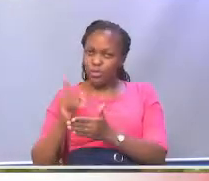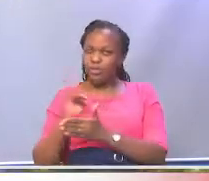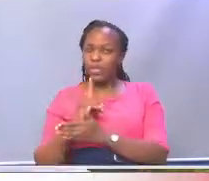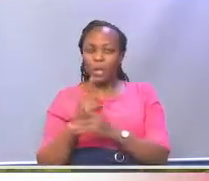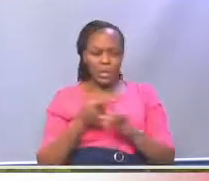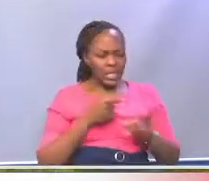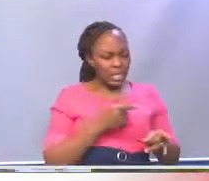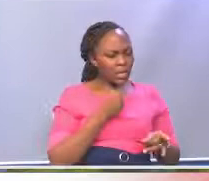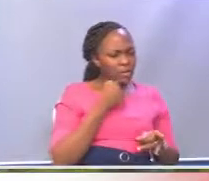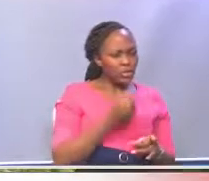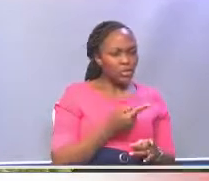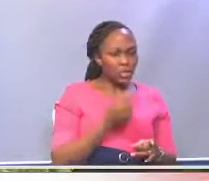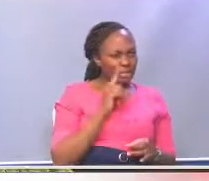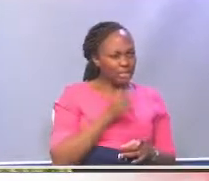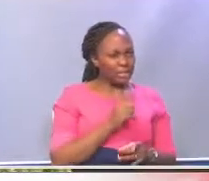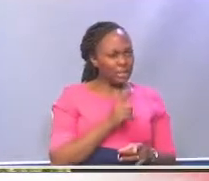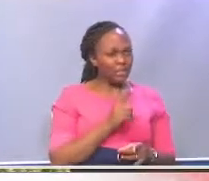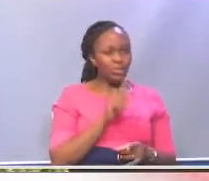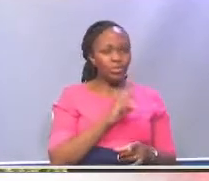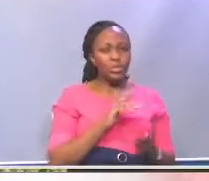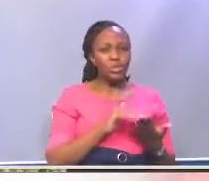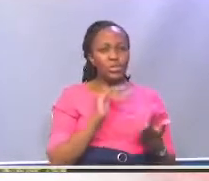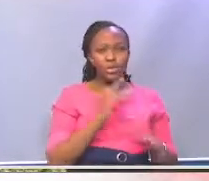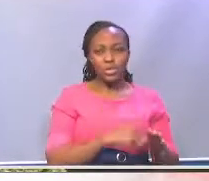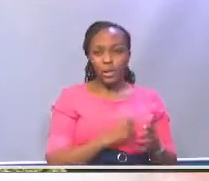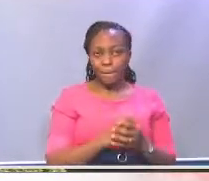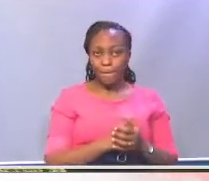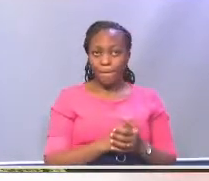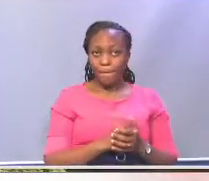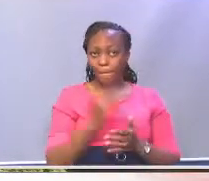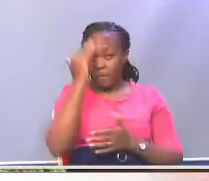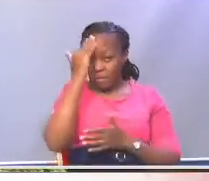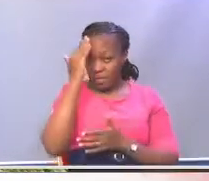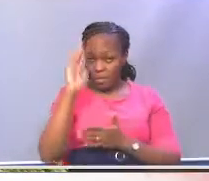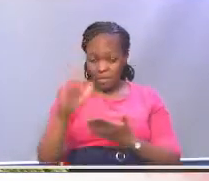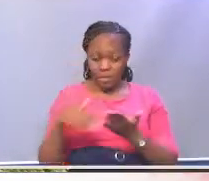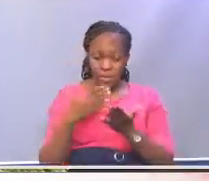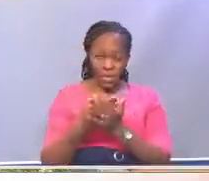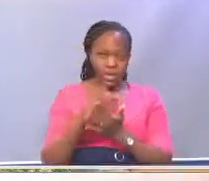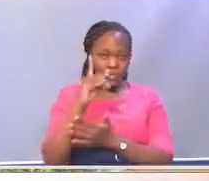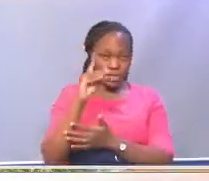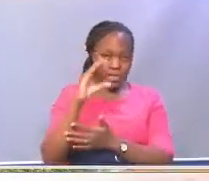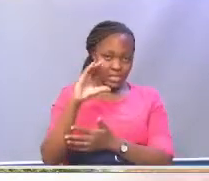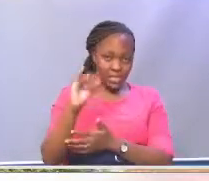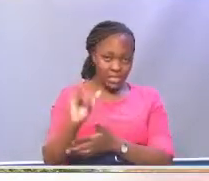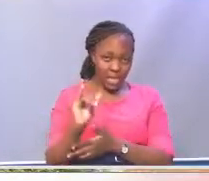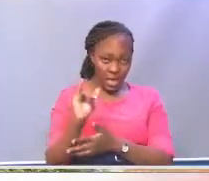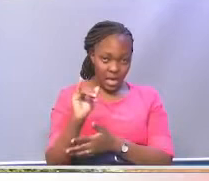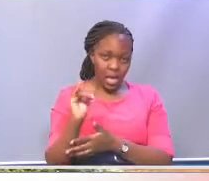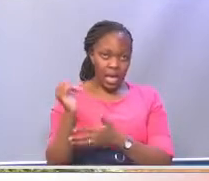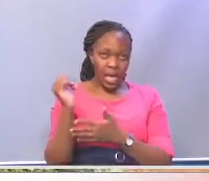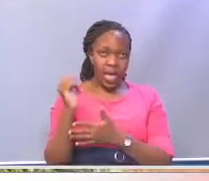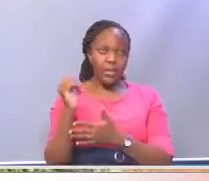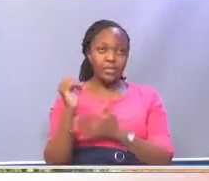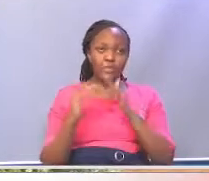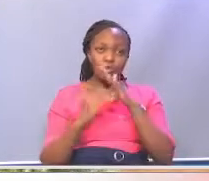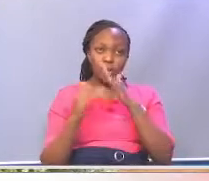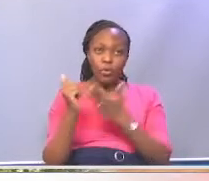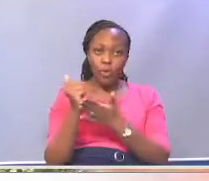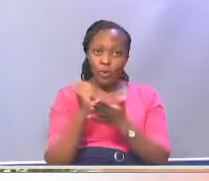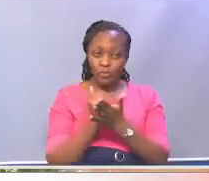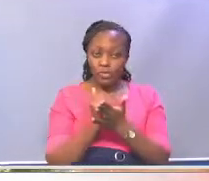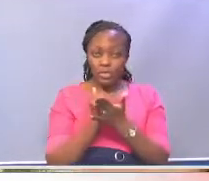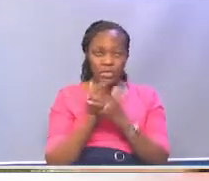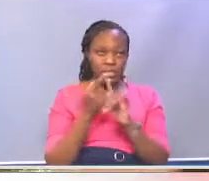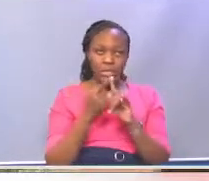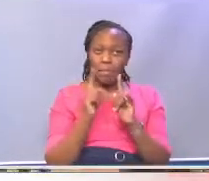says he arrived at the DCI headquarters and tried to seek audience with the DCI boss George Kinoti, but his pleas fell on